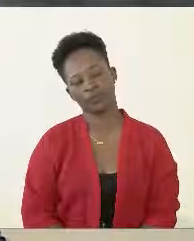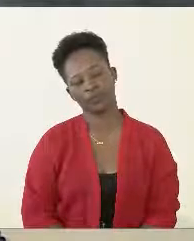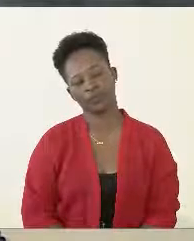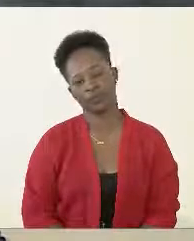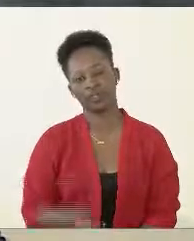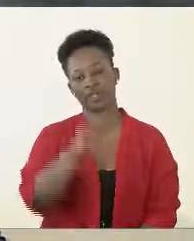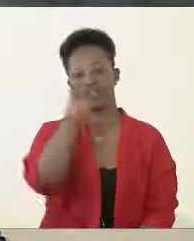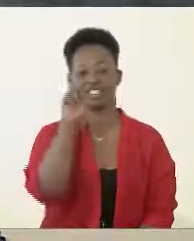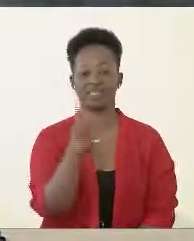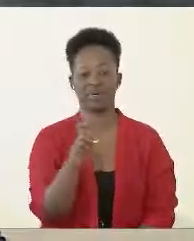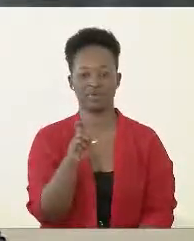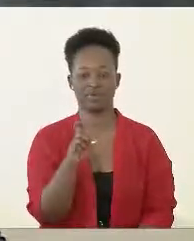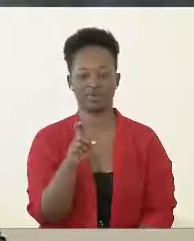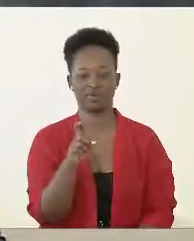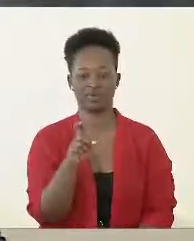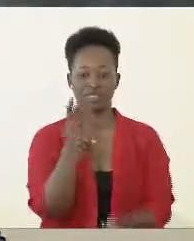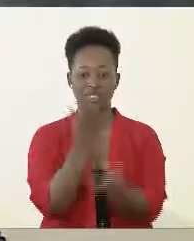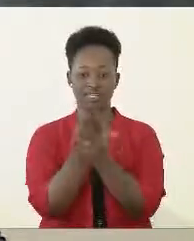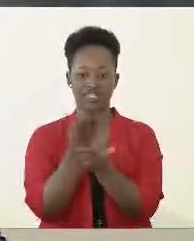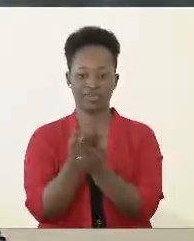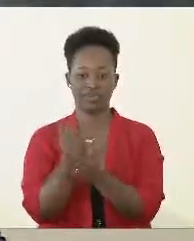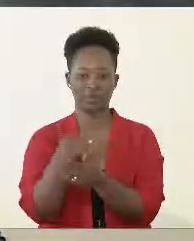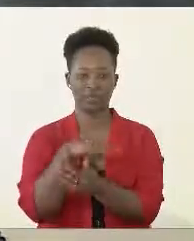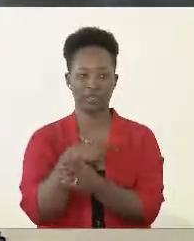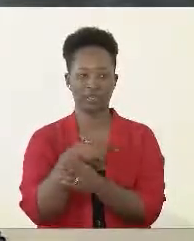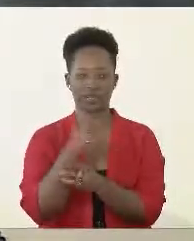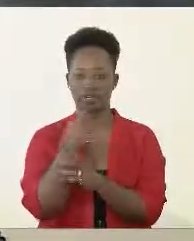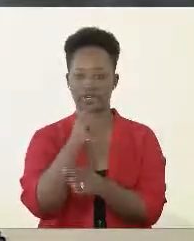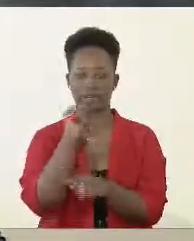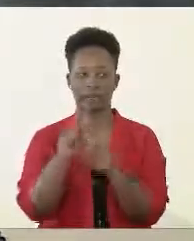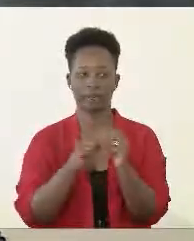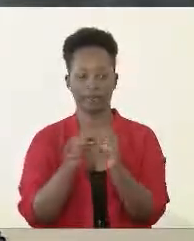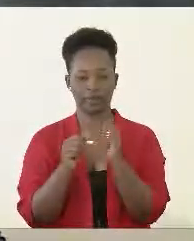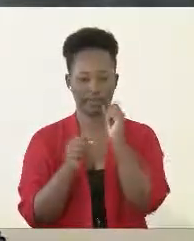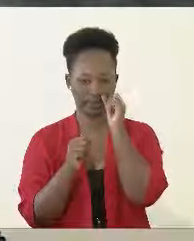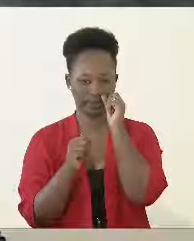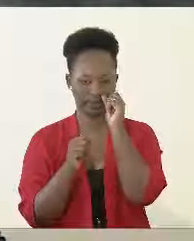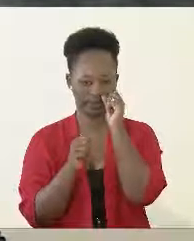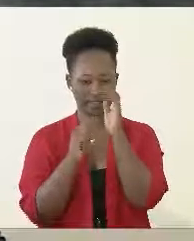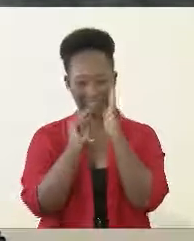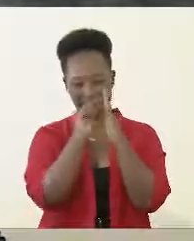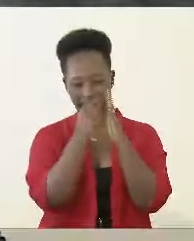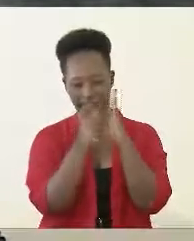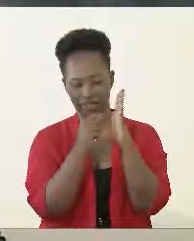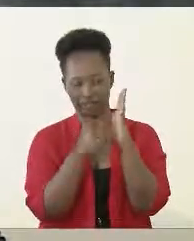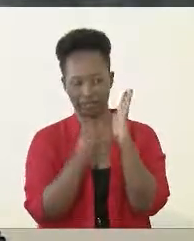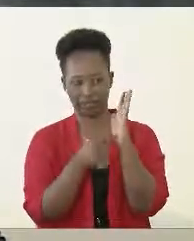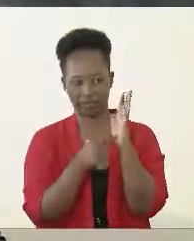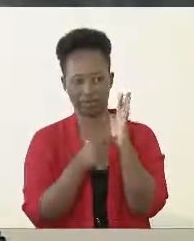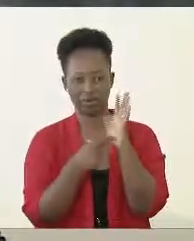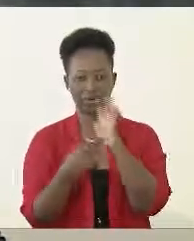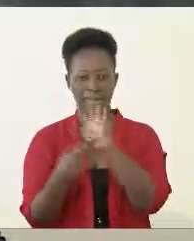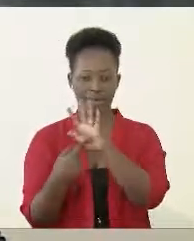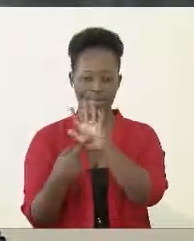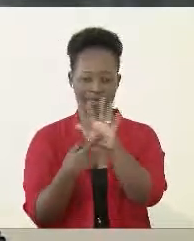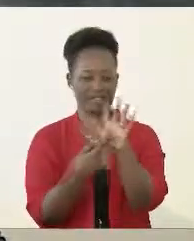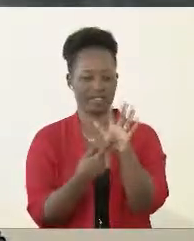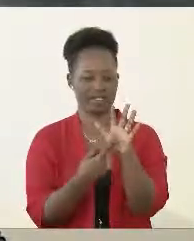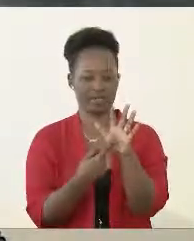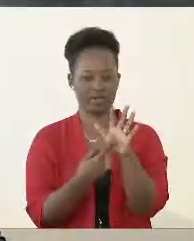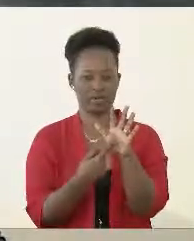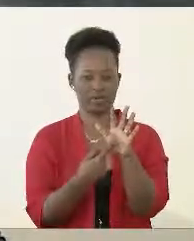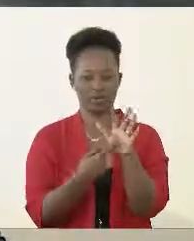The question requires us to talk about the indicators, the signs that you will base on, and you know